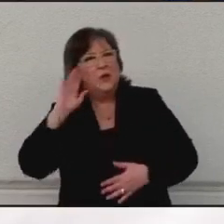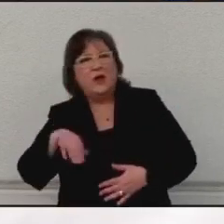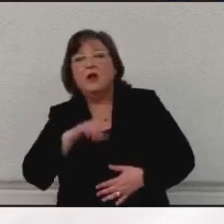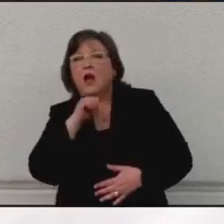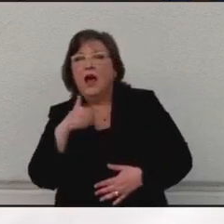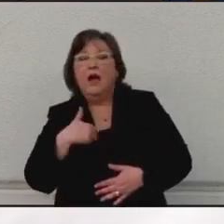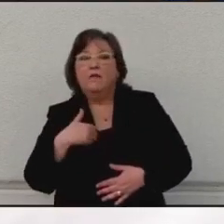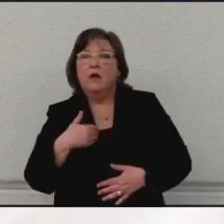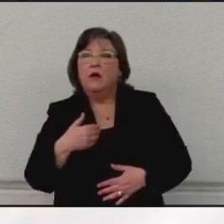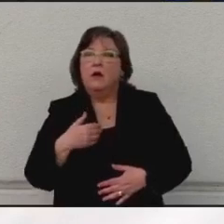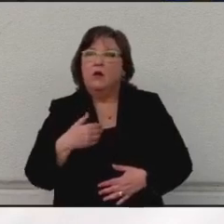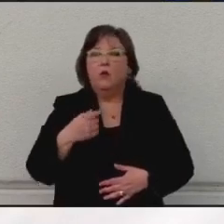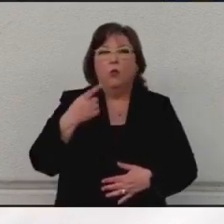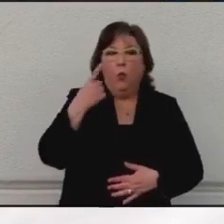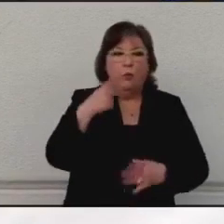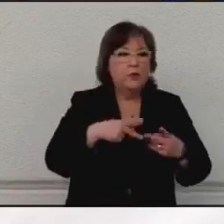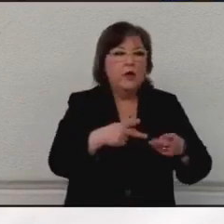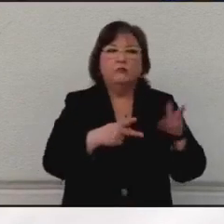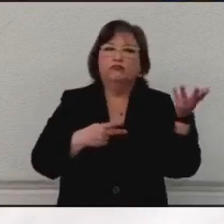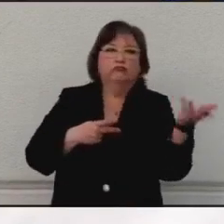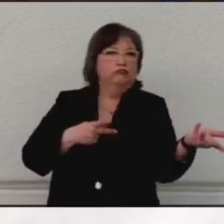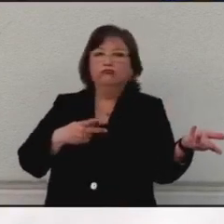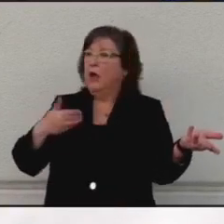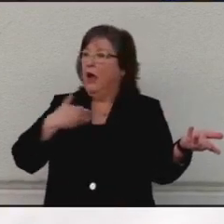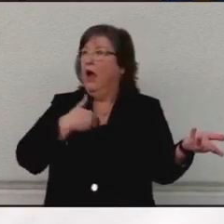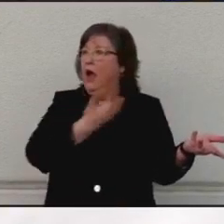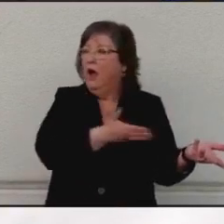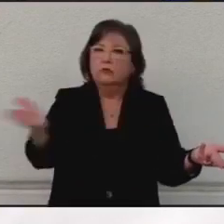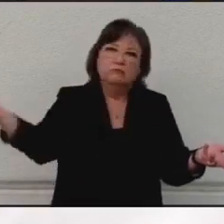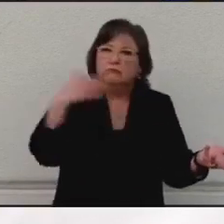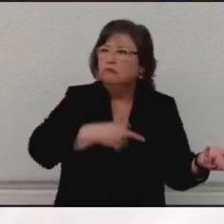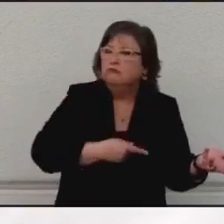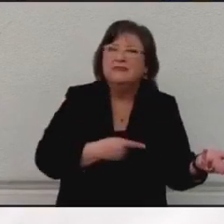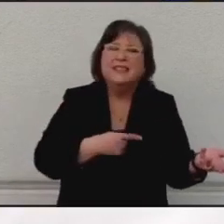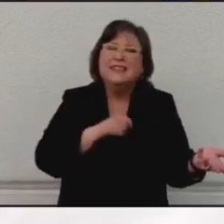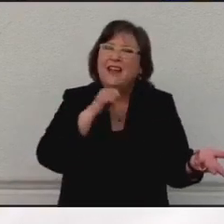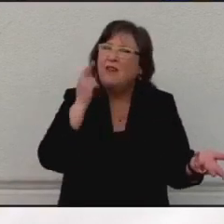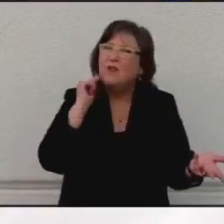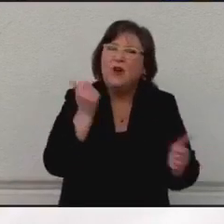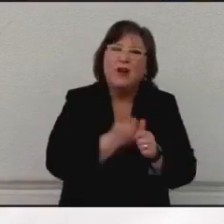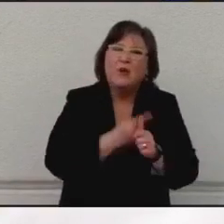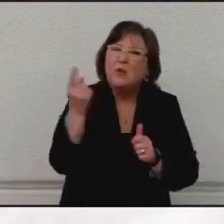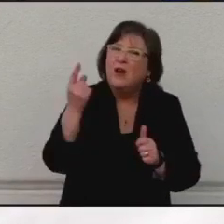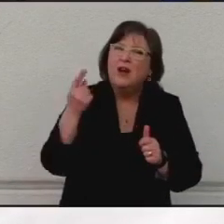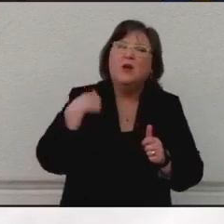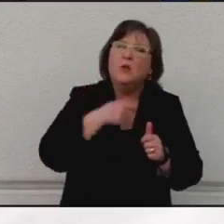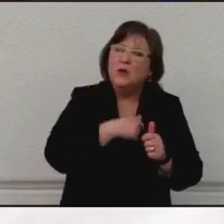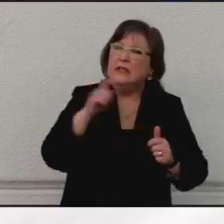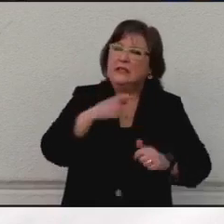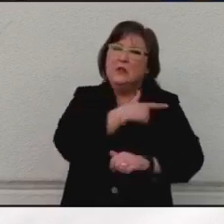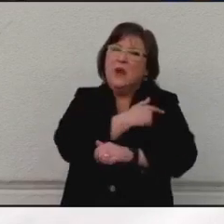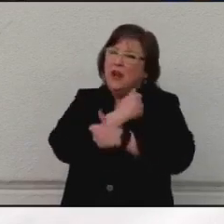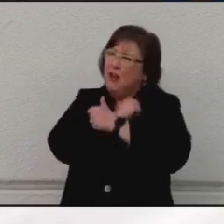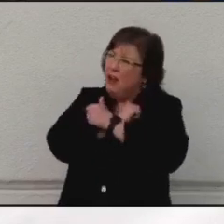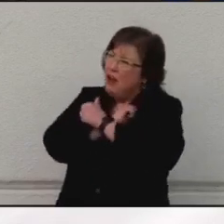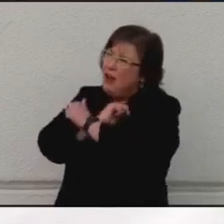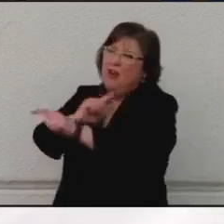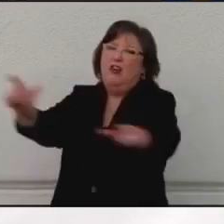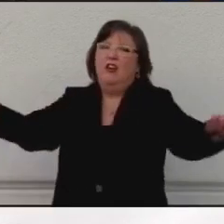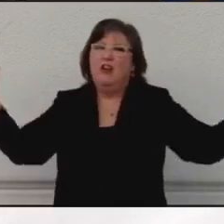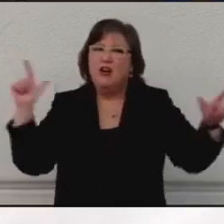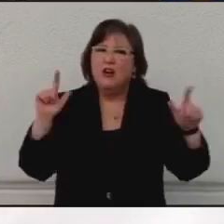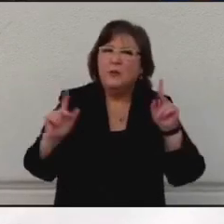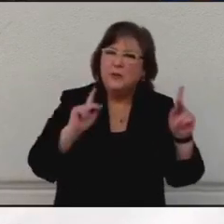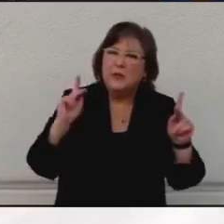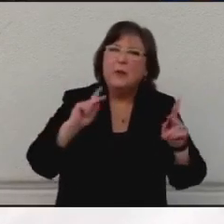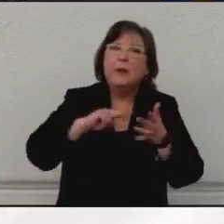size fits all, and that we need to decrease barriers to access to this vaccine for all of our residents. As announced last week, the county has opened